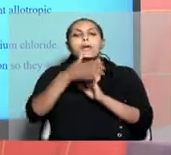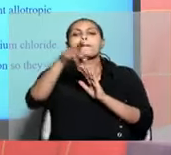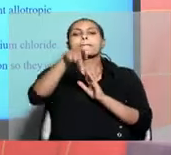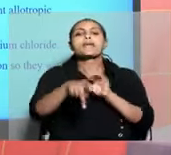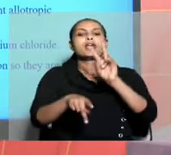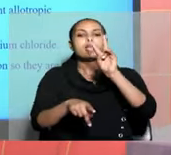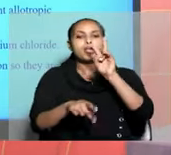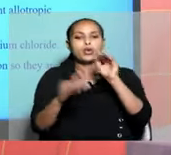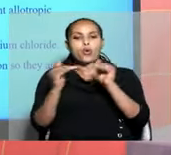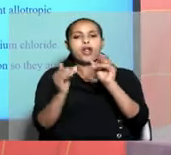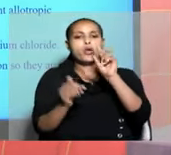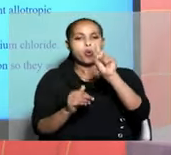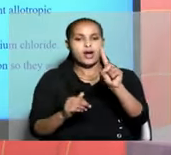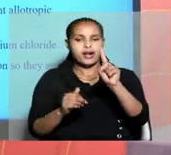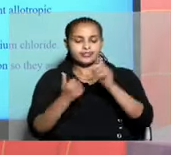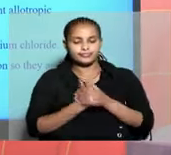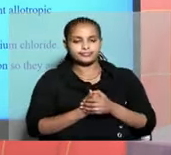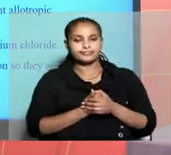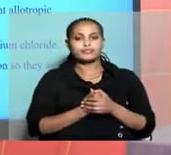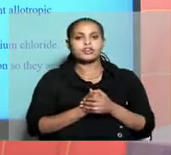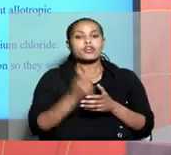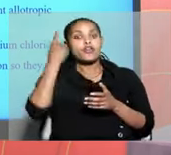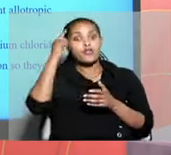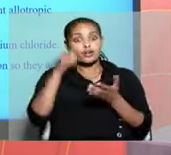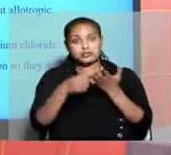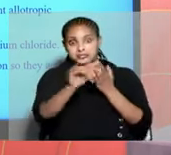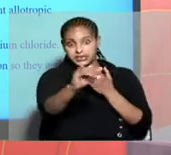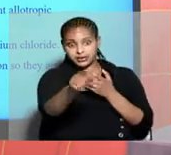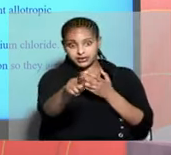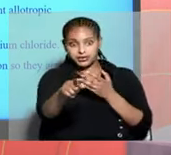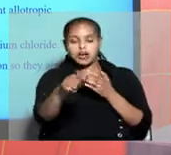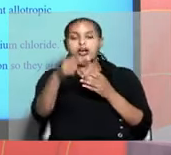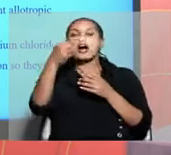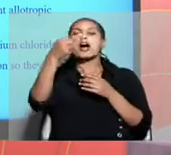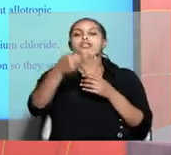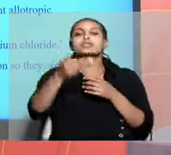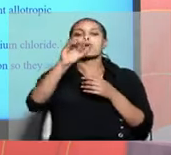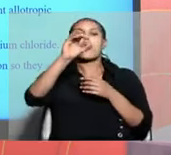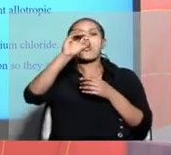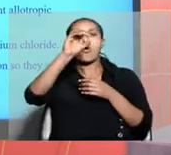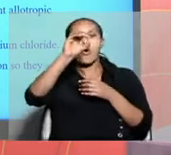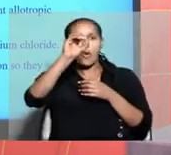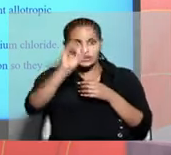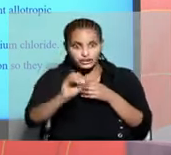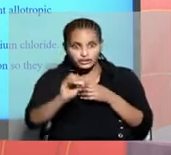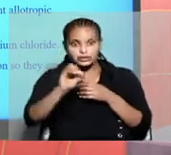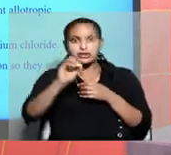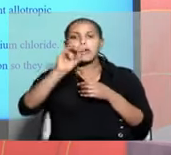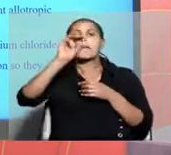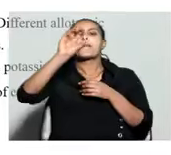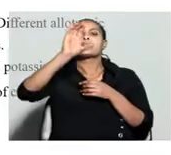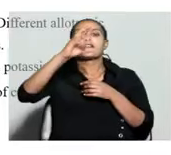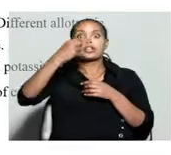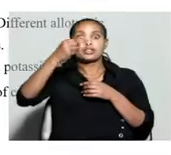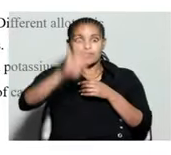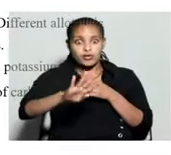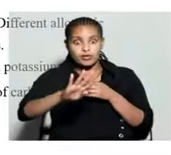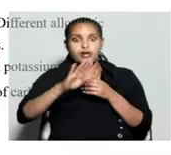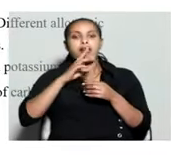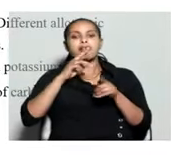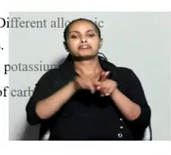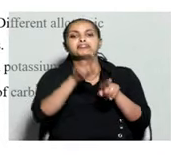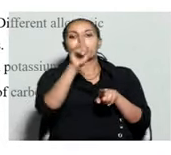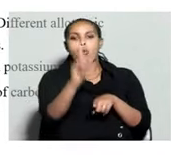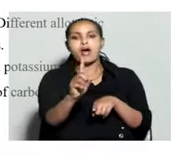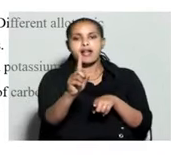P equal 1. For this, a mixture of hydrogen, oxygen, and methane gas is homogeneous.